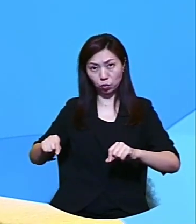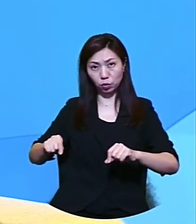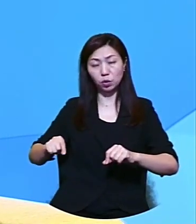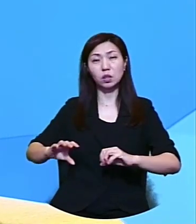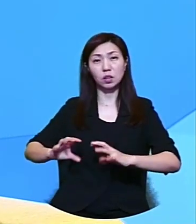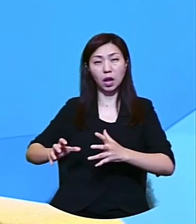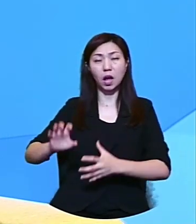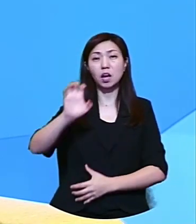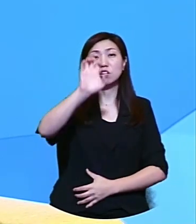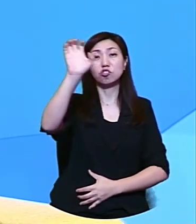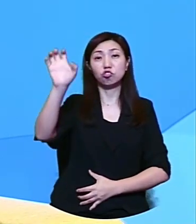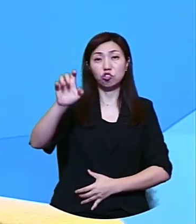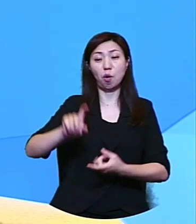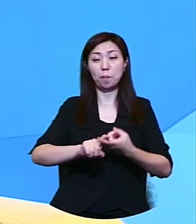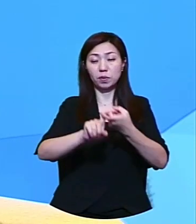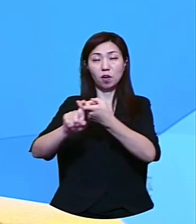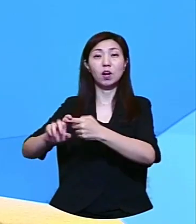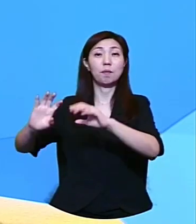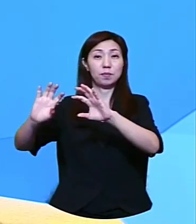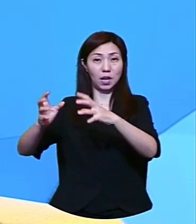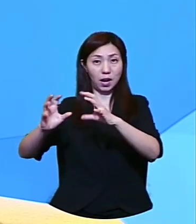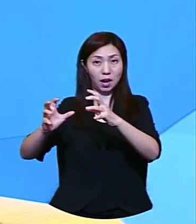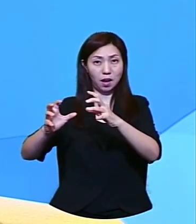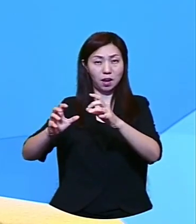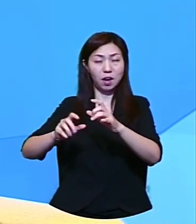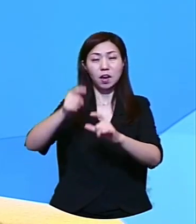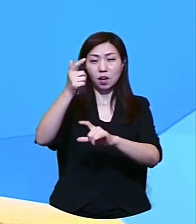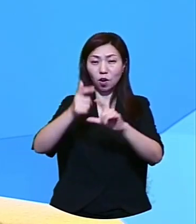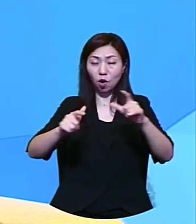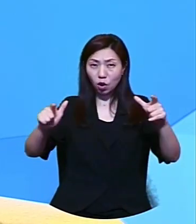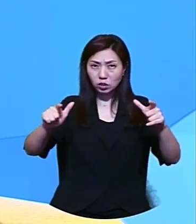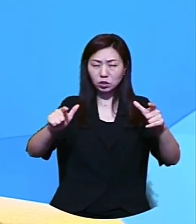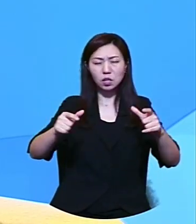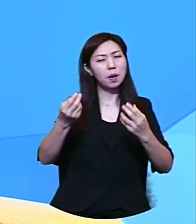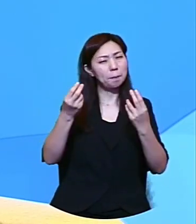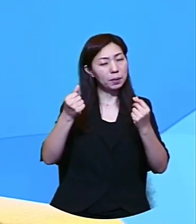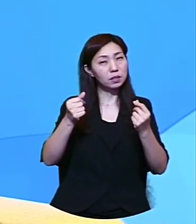similar kind of programs. And